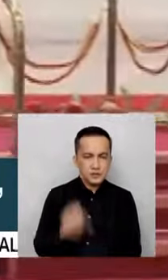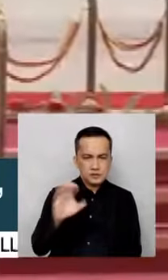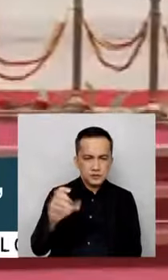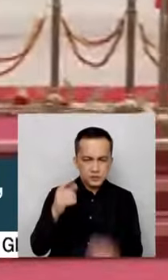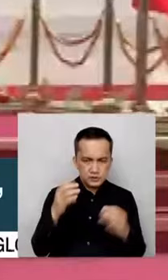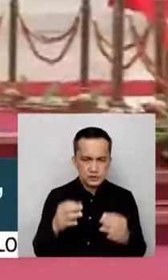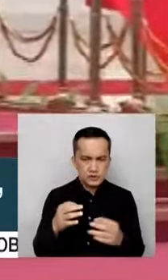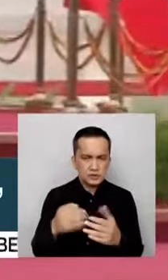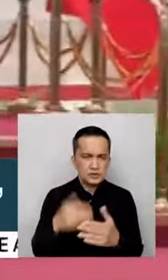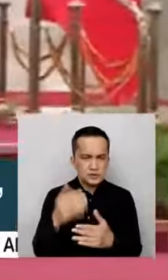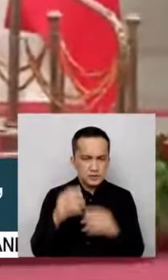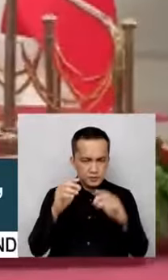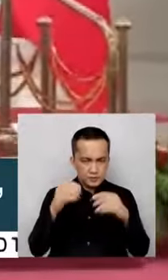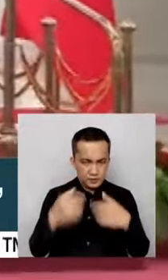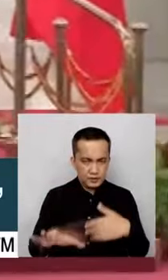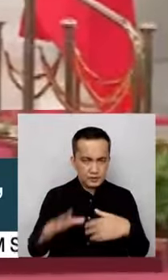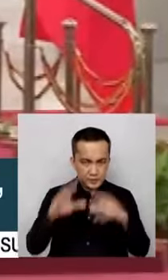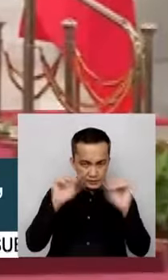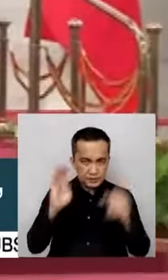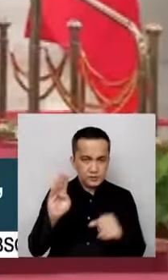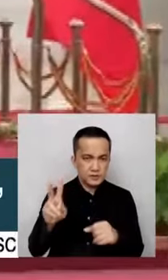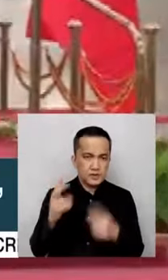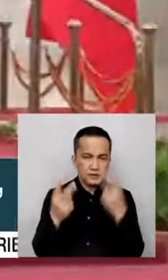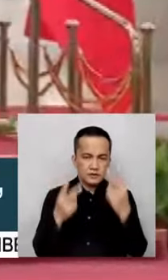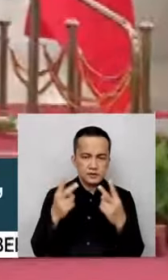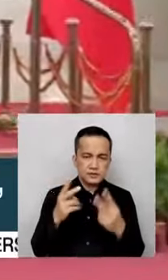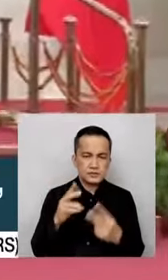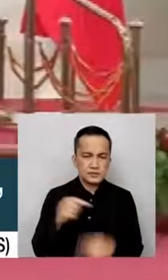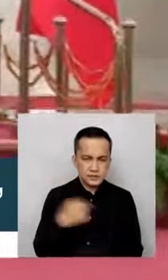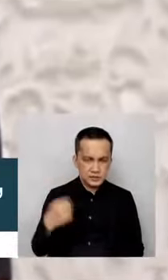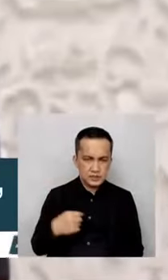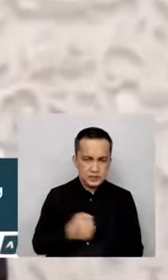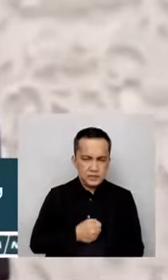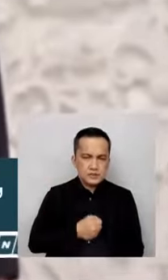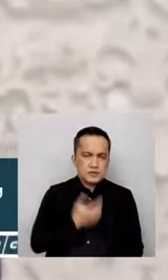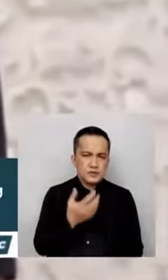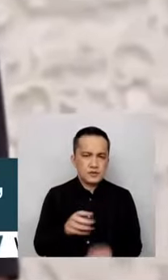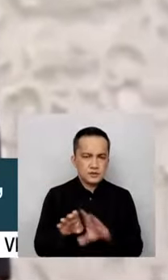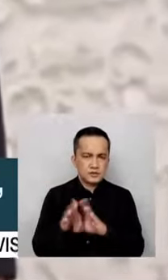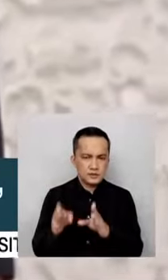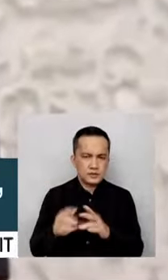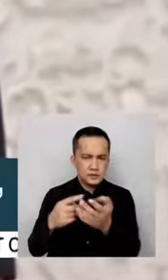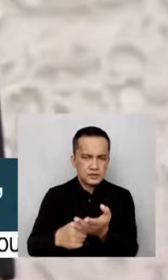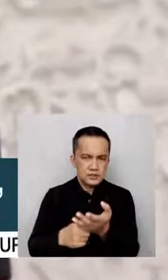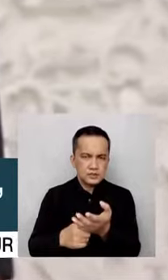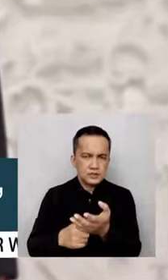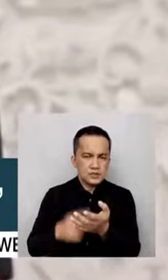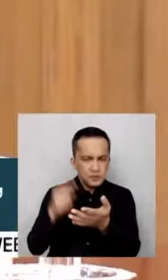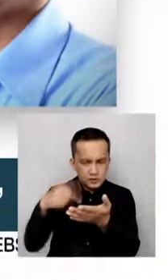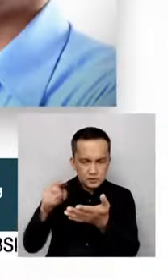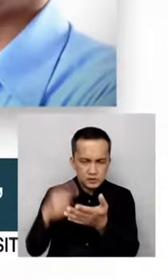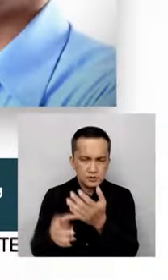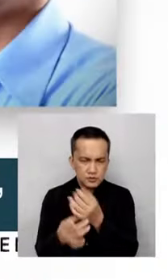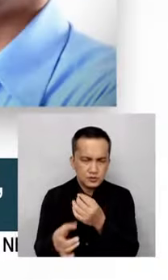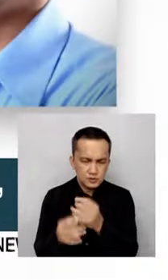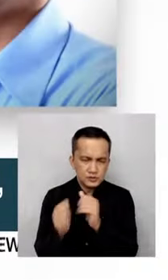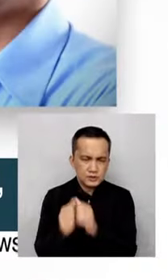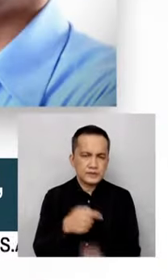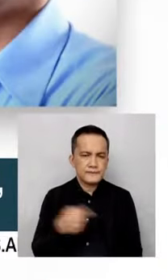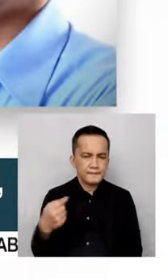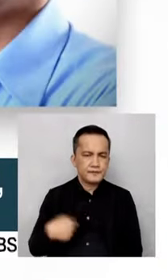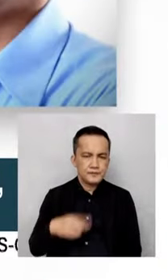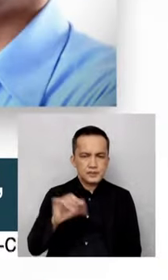after President Marcos visited Beijing and expressed openness to discussing joint oil and gas exploration with China. Casino says the High